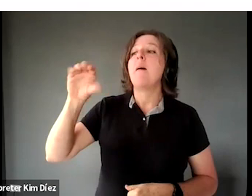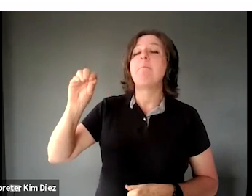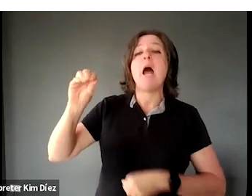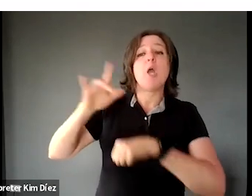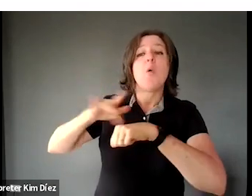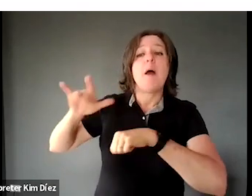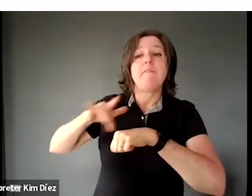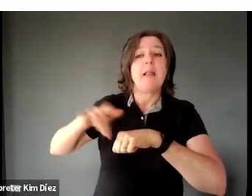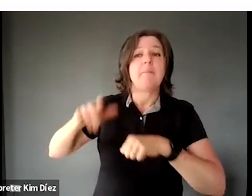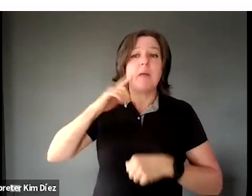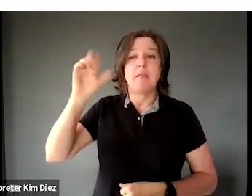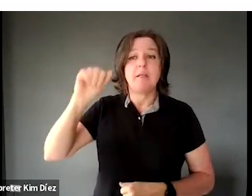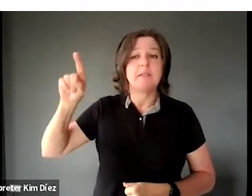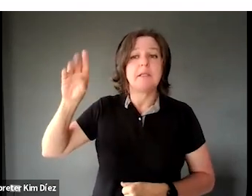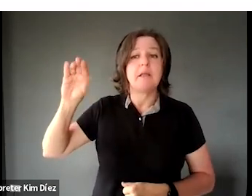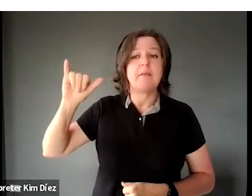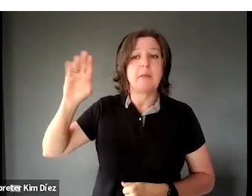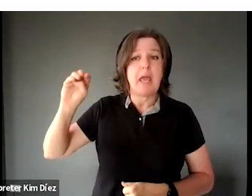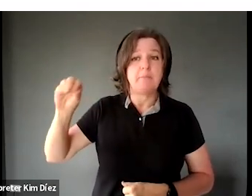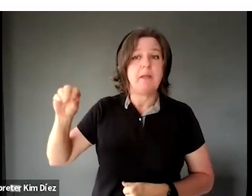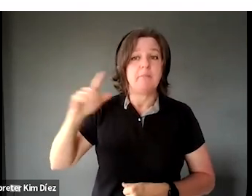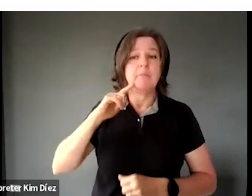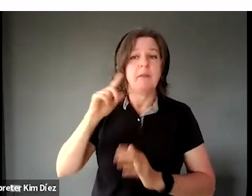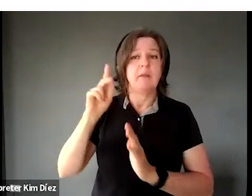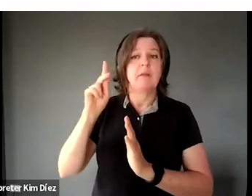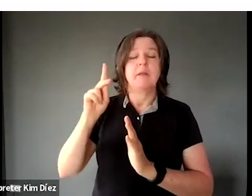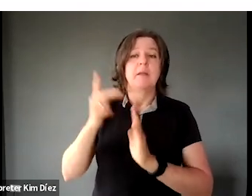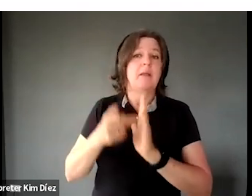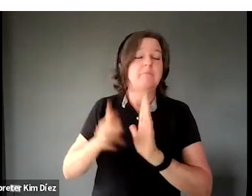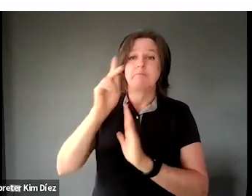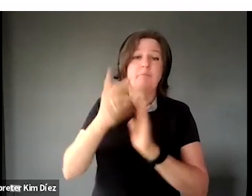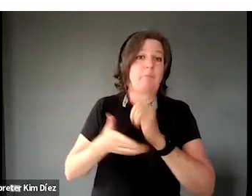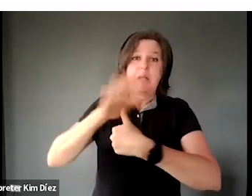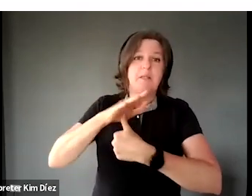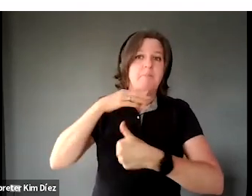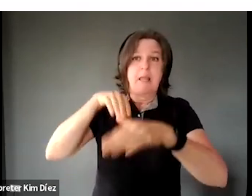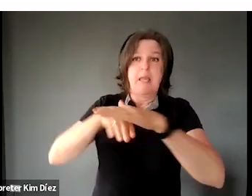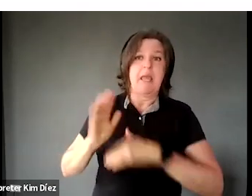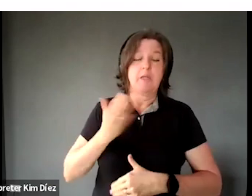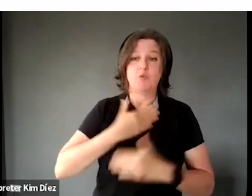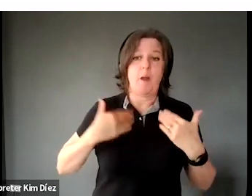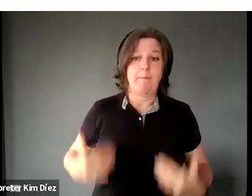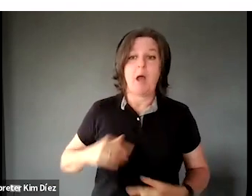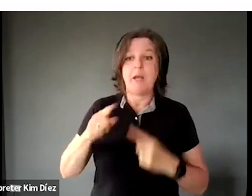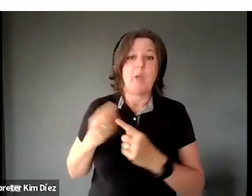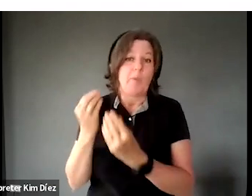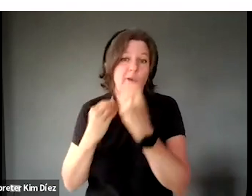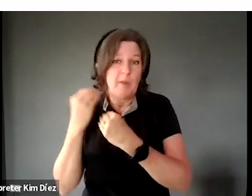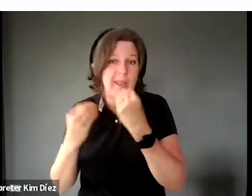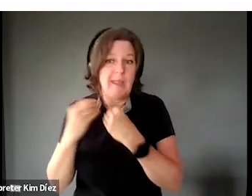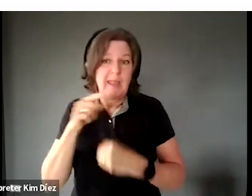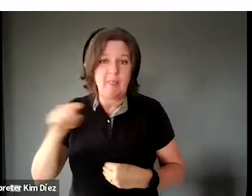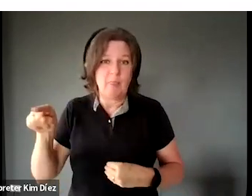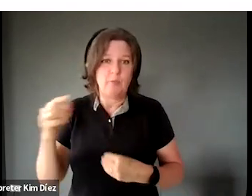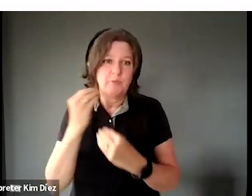exposition for a long time. But usually the main way that it comes into